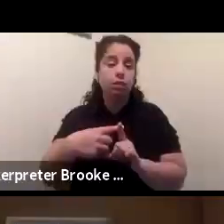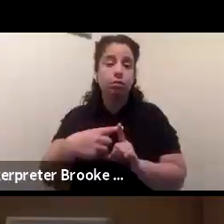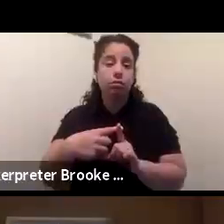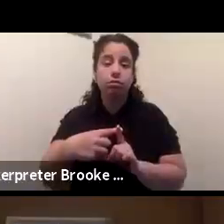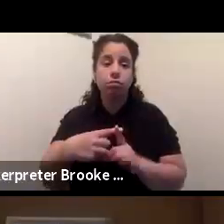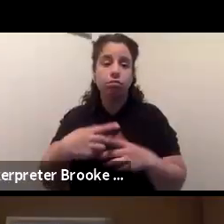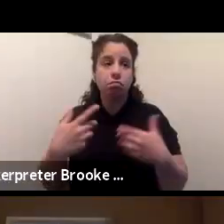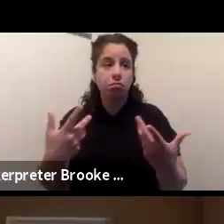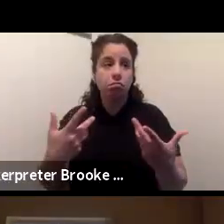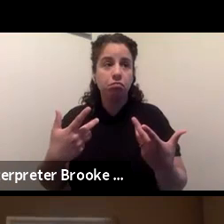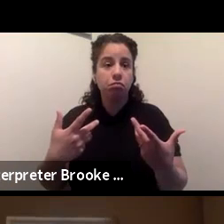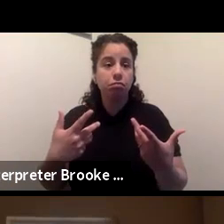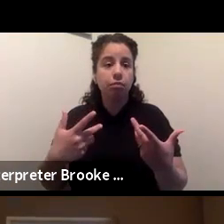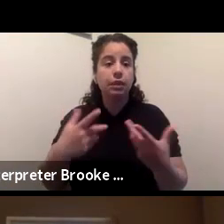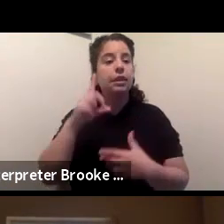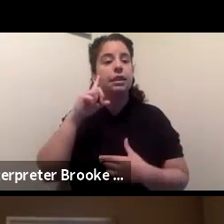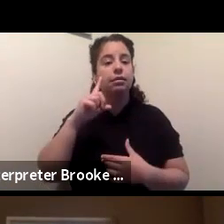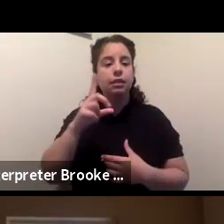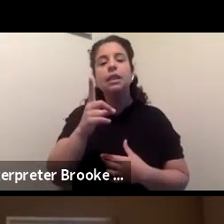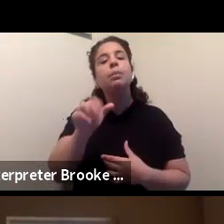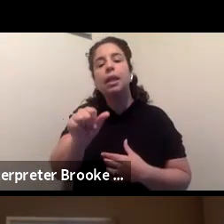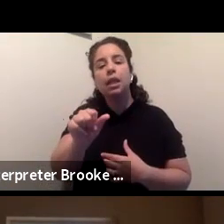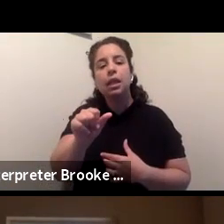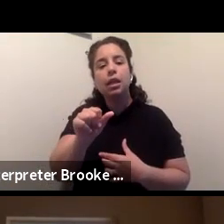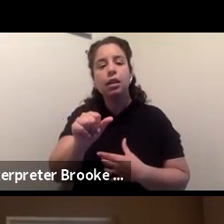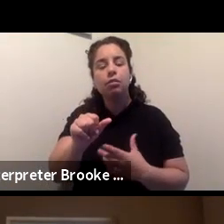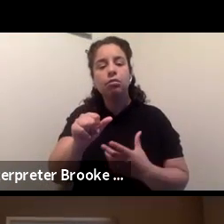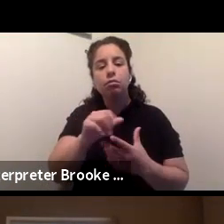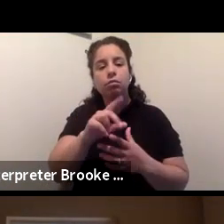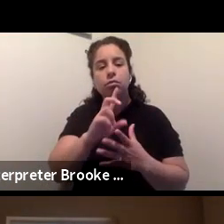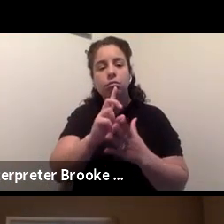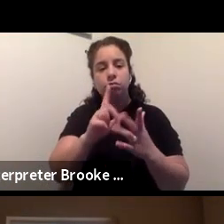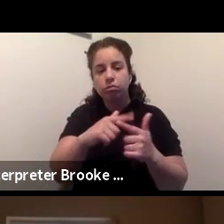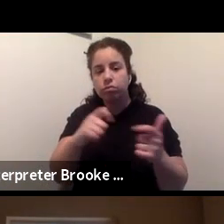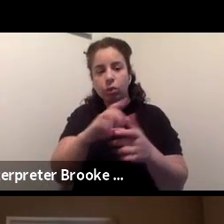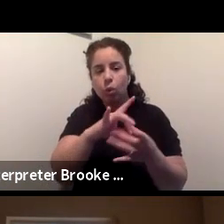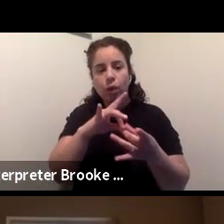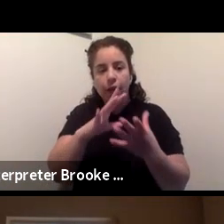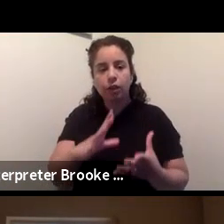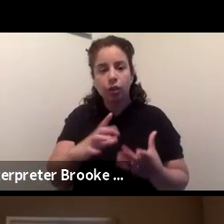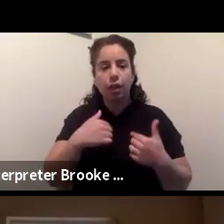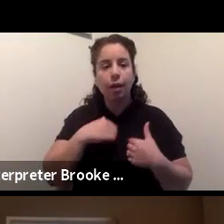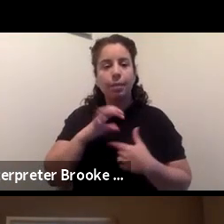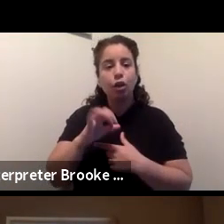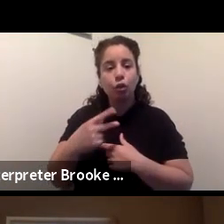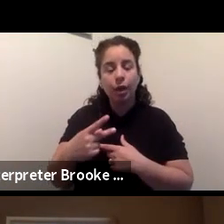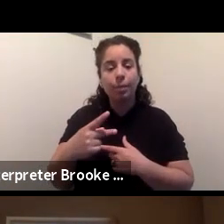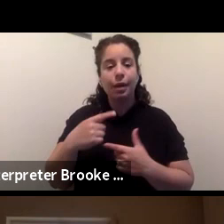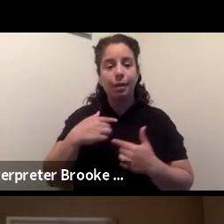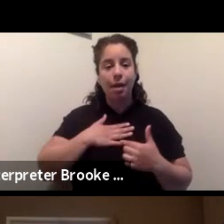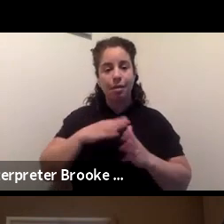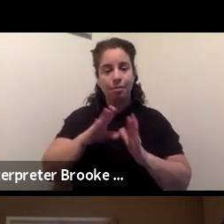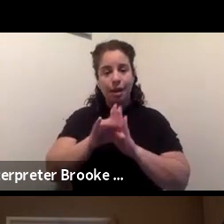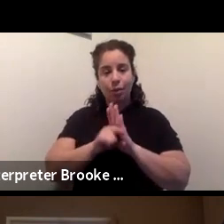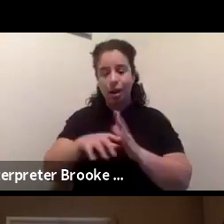and disability justice organizer. I'm a CripMad Jew of mixed Ashkenazi and Sephardic